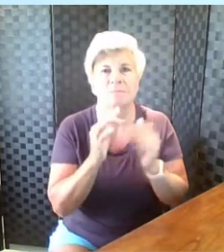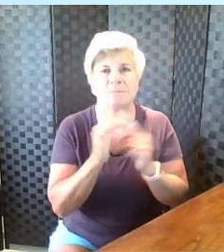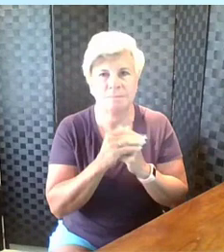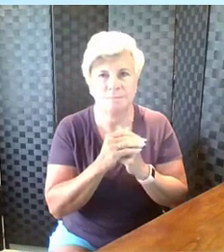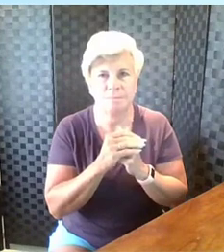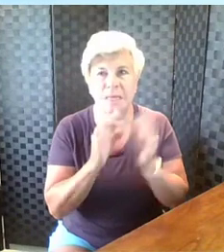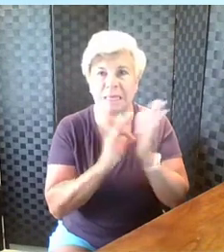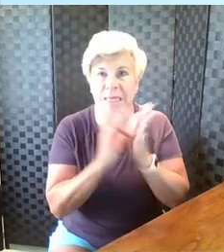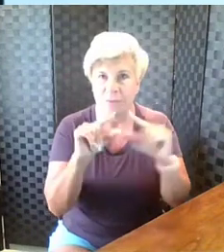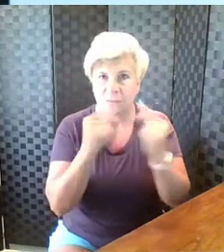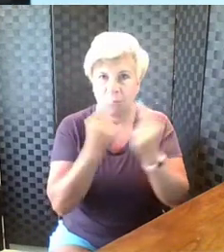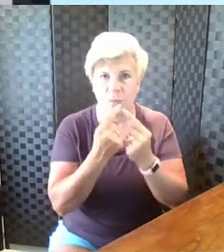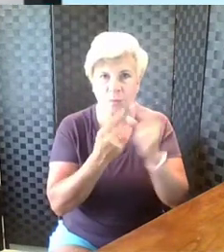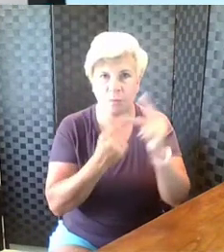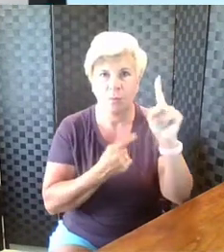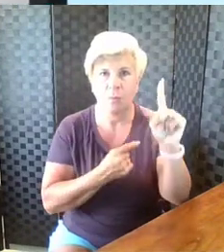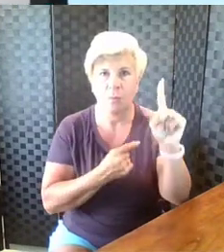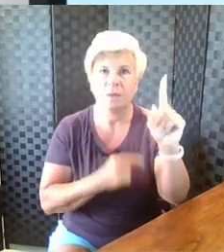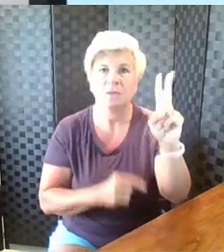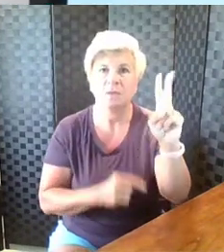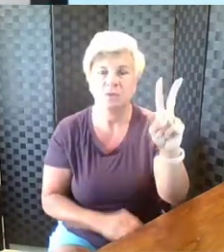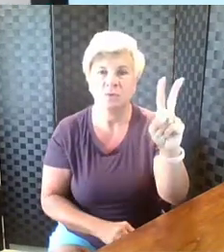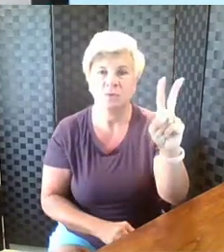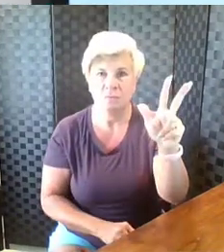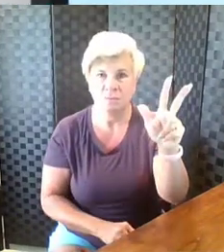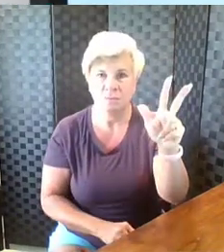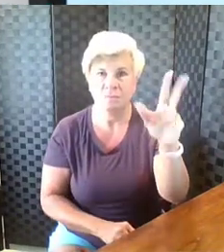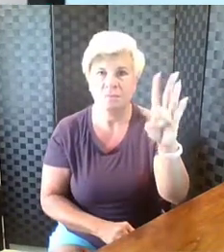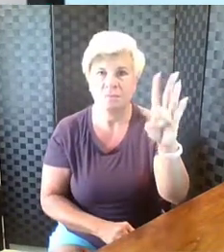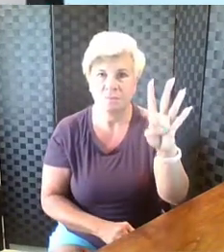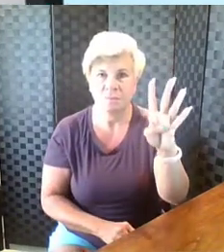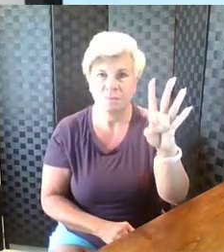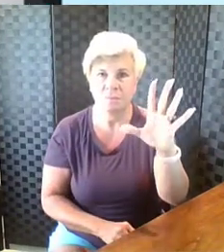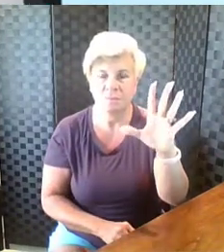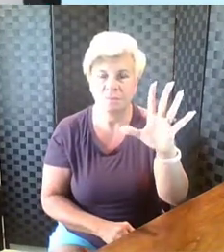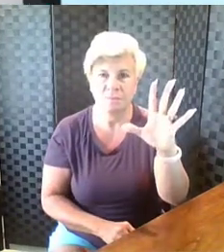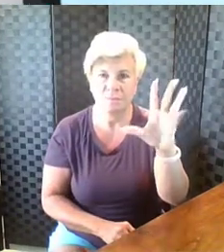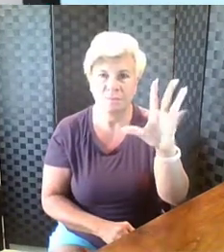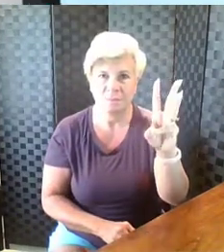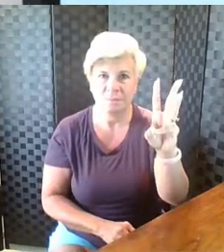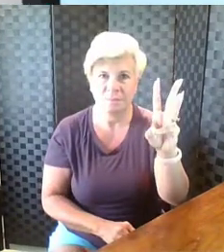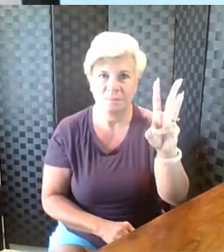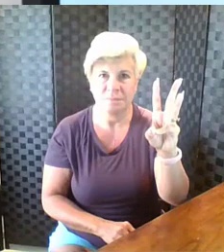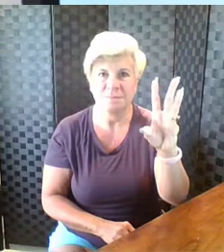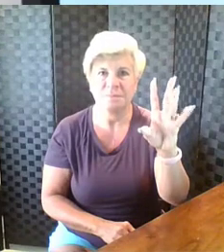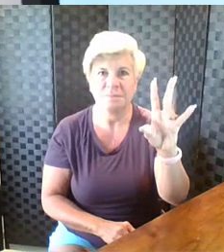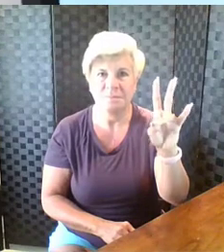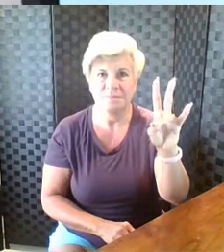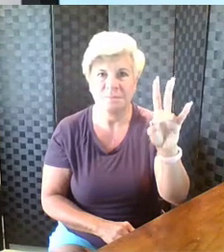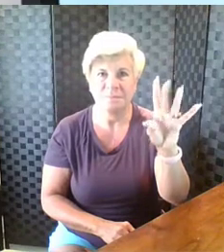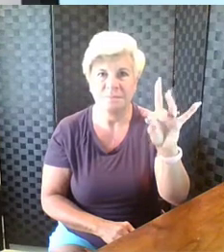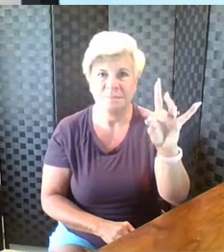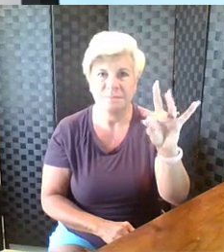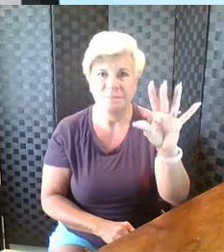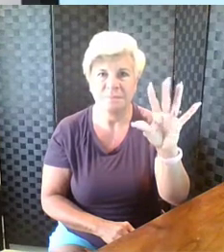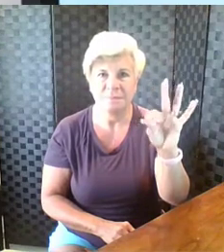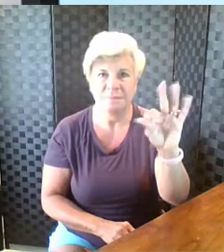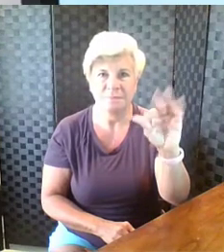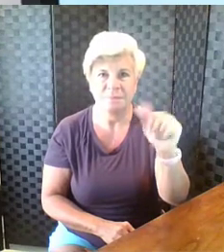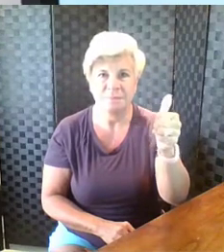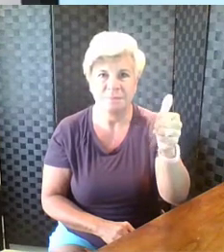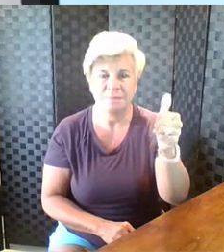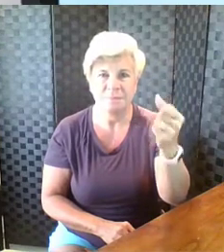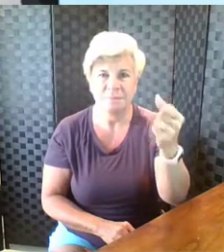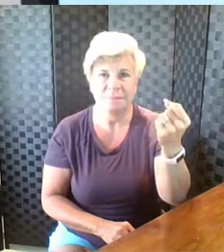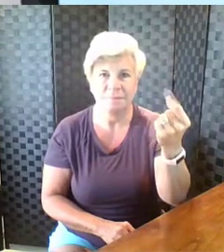and let's count the groups. 1, 2, 3, 4, 5, 6, 7, 8,